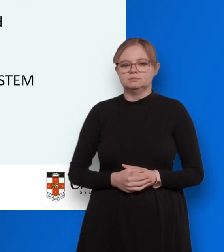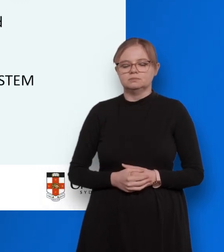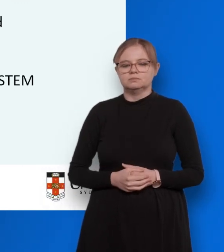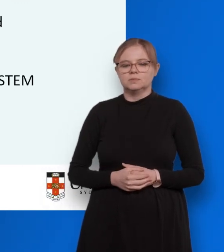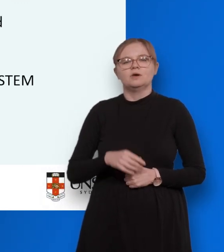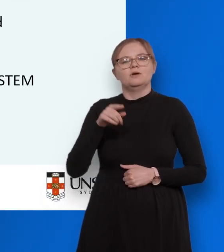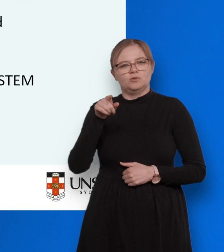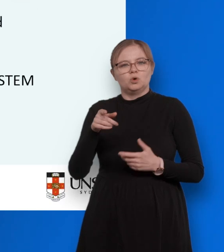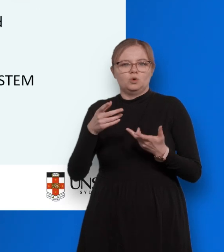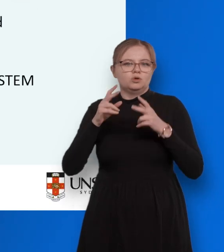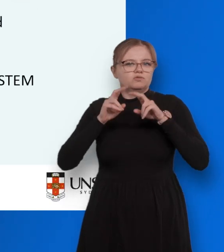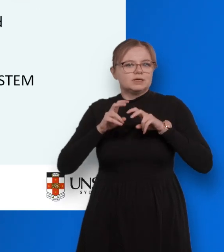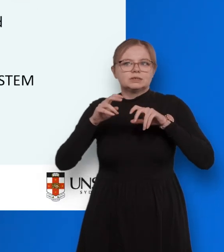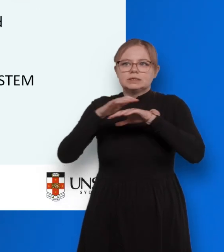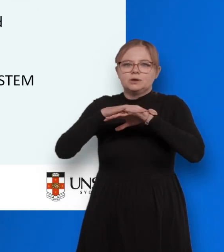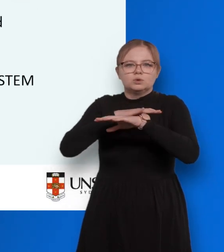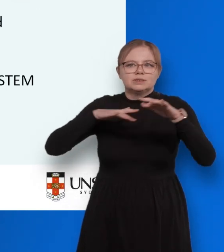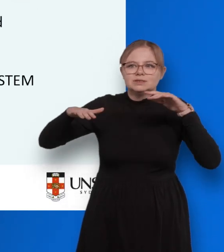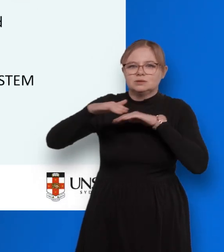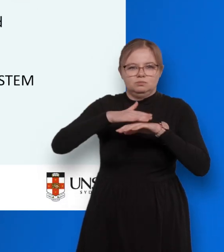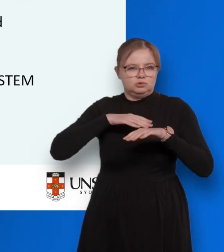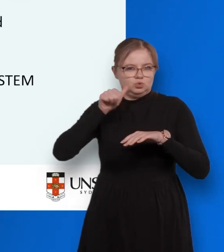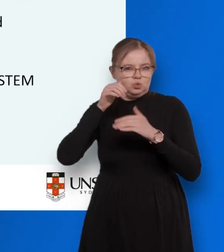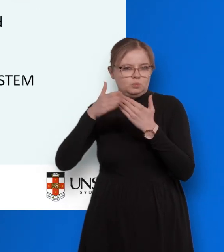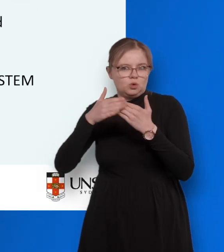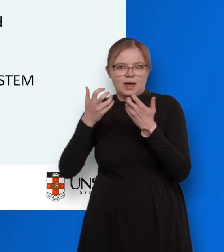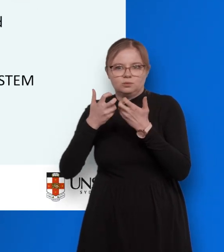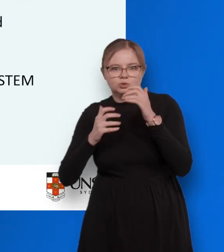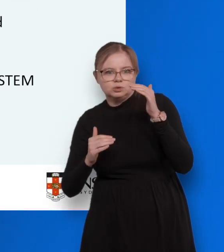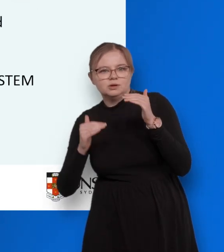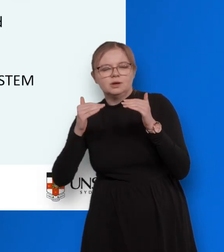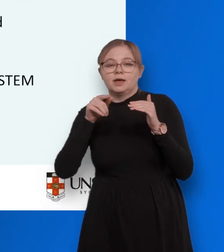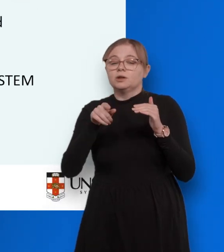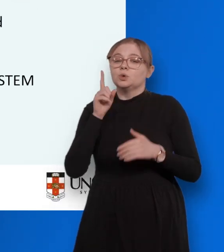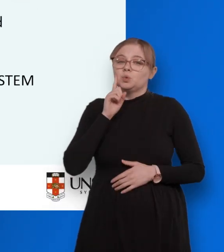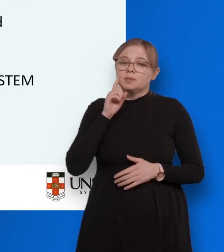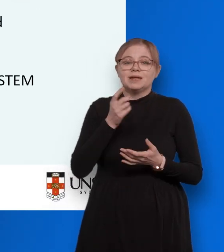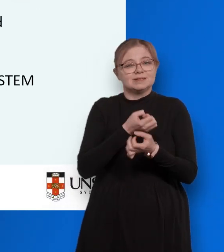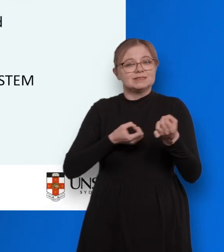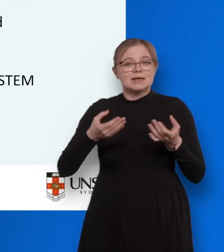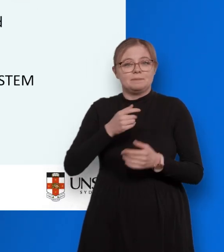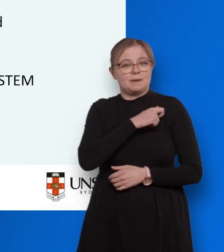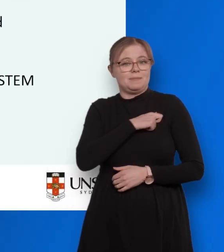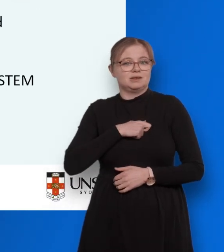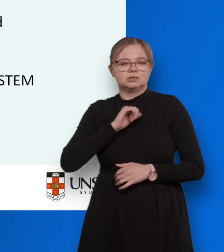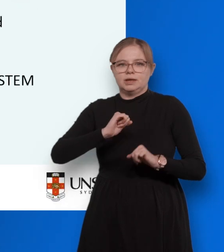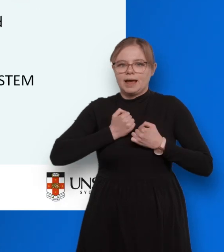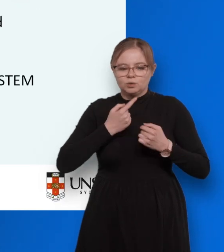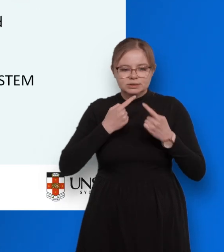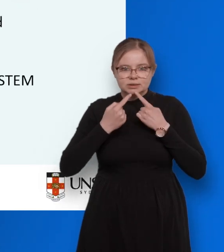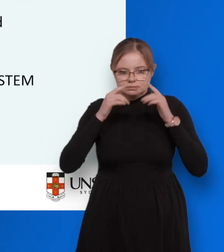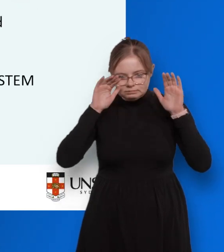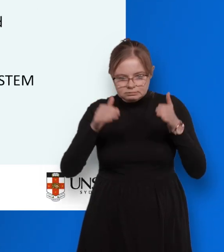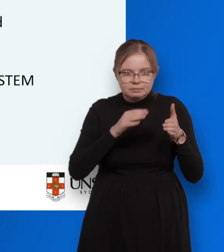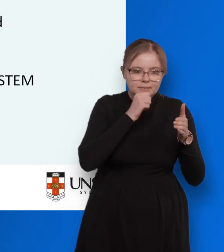research ecosystem, and that we need to, you know, as the Women in STEM ambassador, our data were limited to men and women. We need to